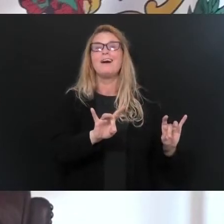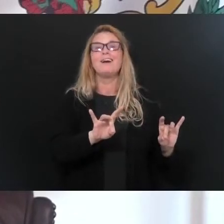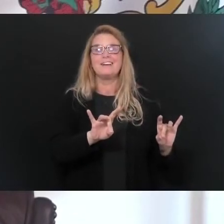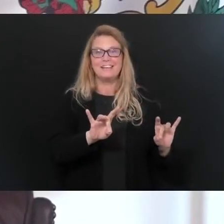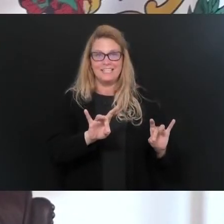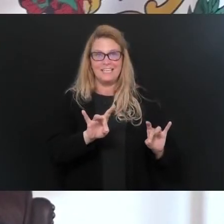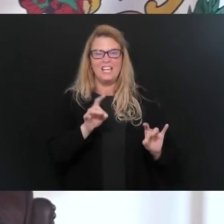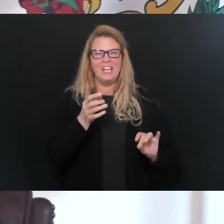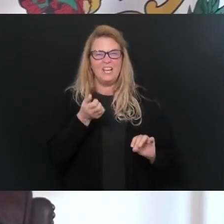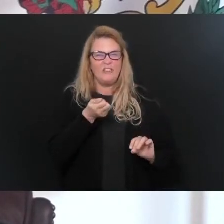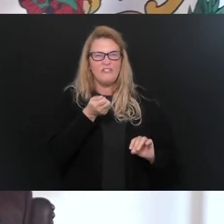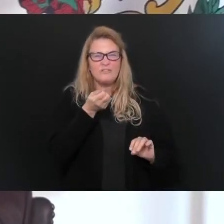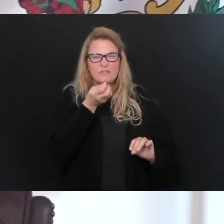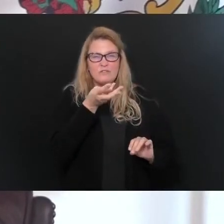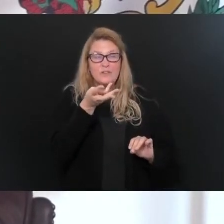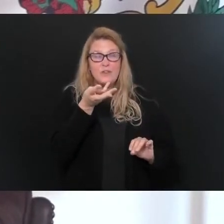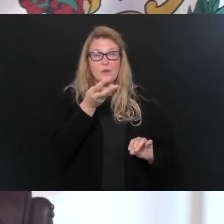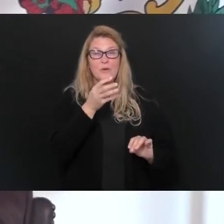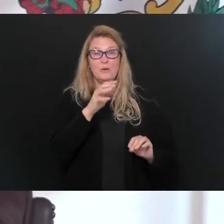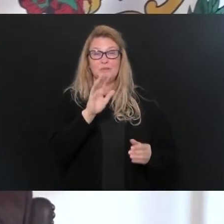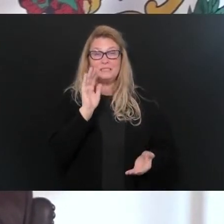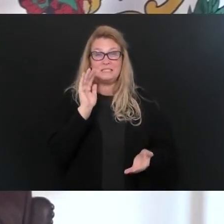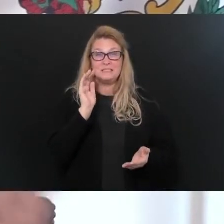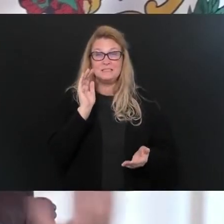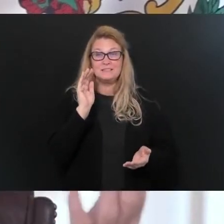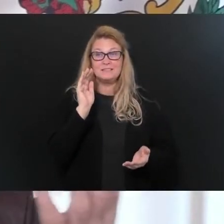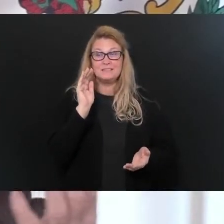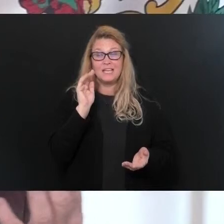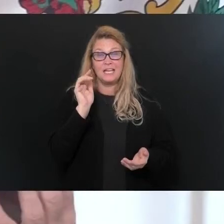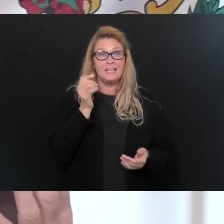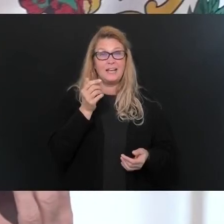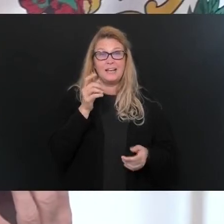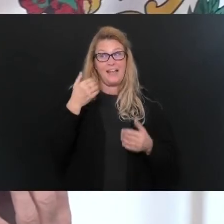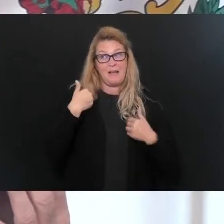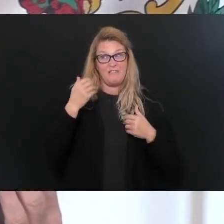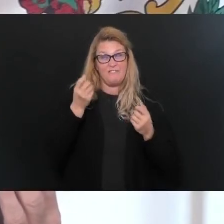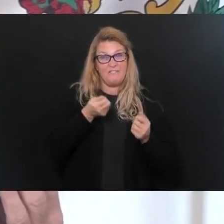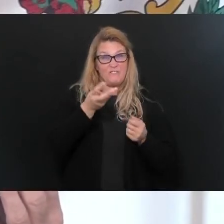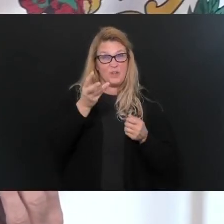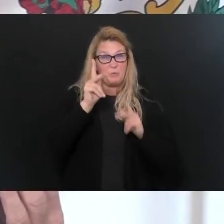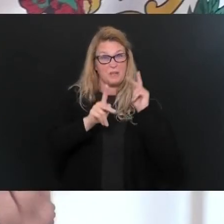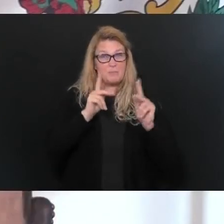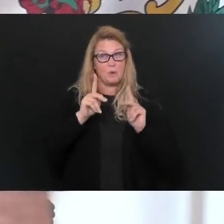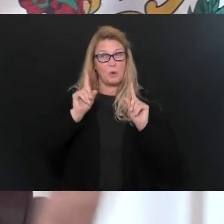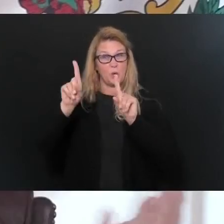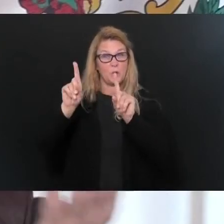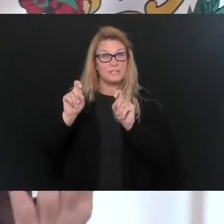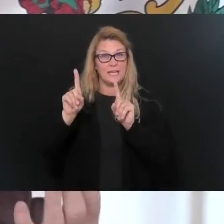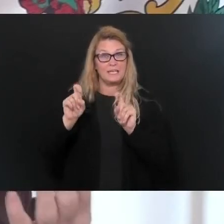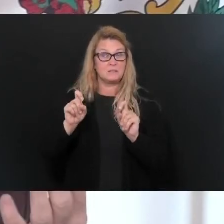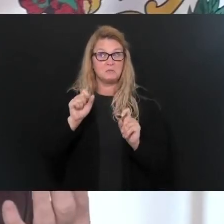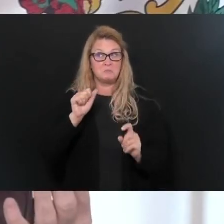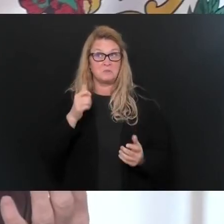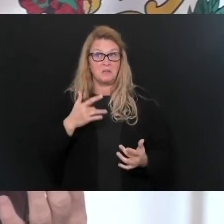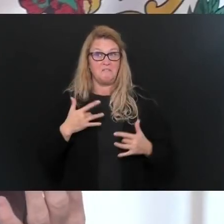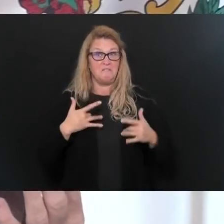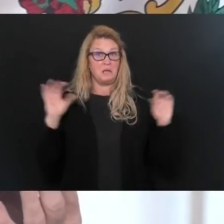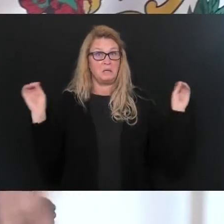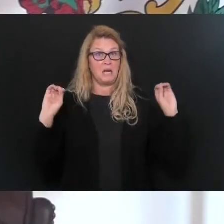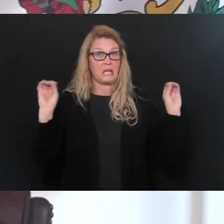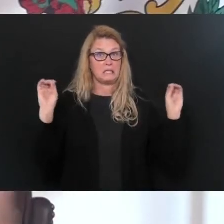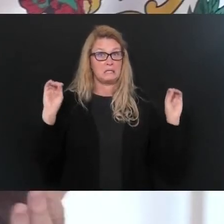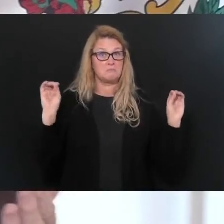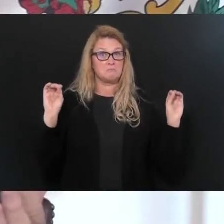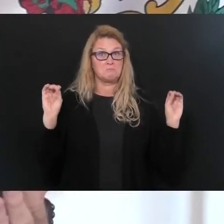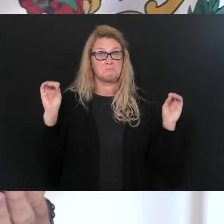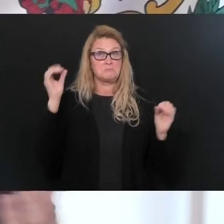a very small percentage that are going to get a test because they don't have any symptoms or any reason to go get a test.